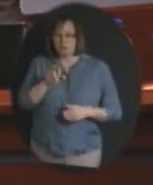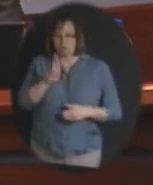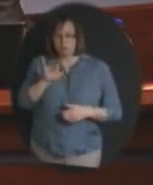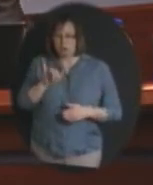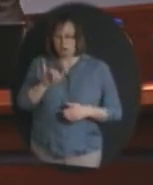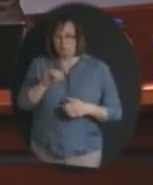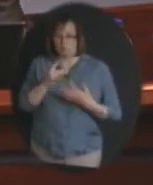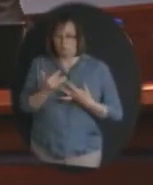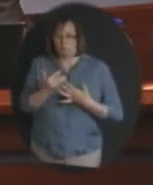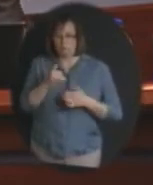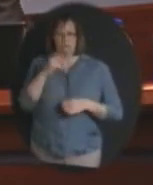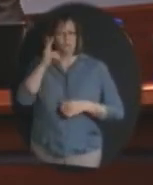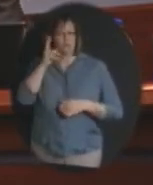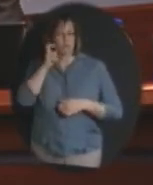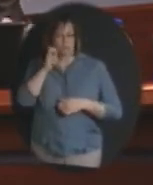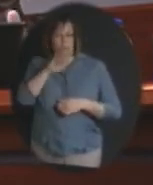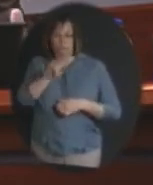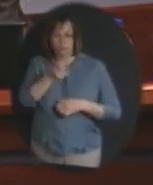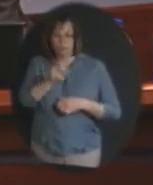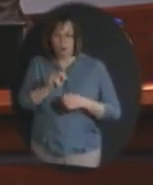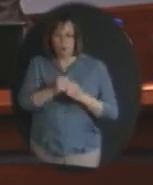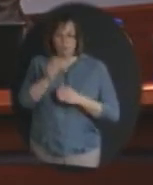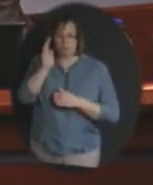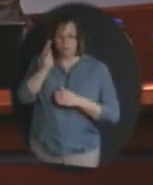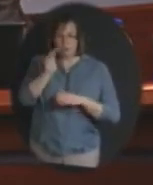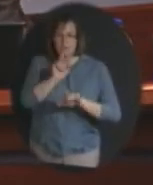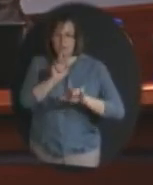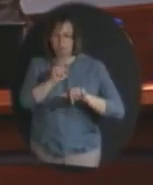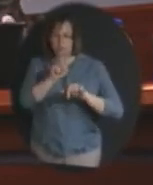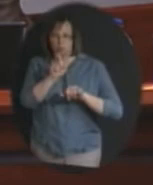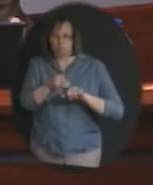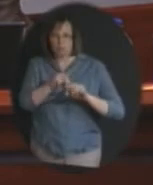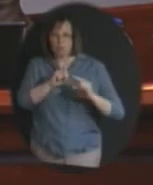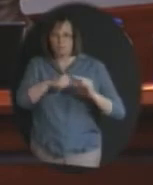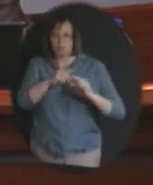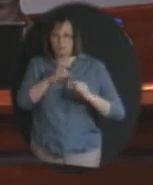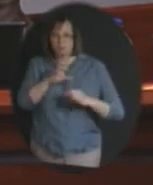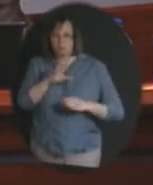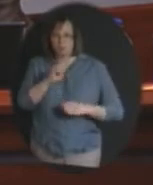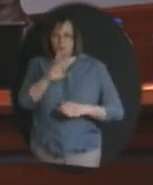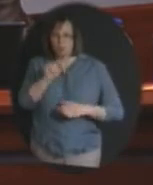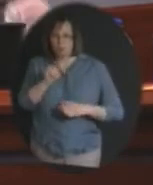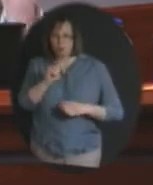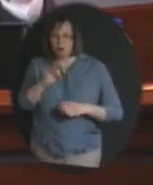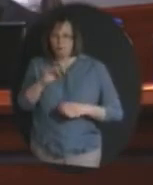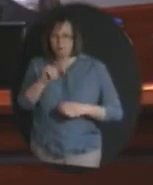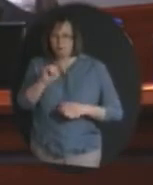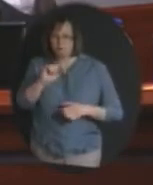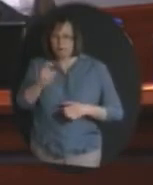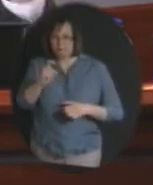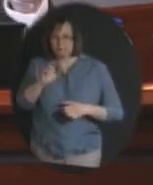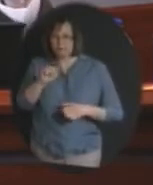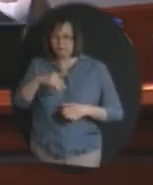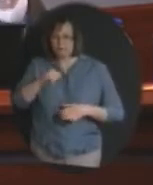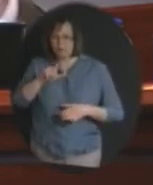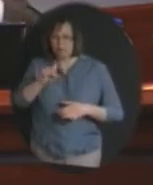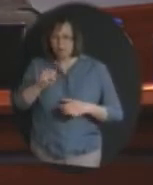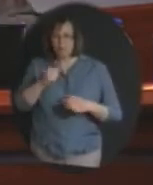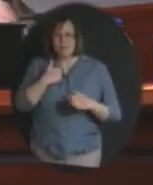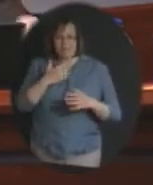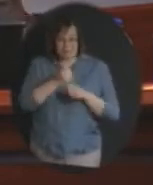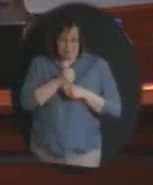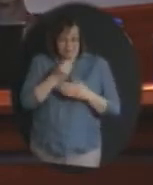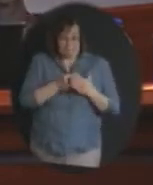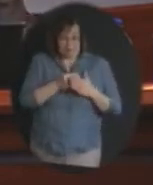heard John with his presentation a little bit tonight are answering questions about the Court of Tax Appeals and how we get that money for 2 years and then